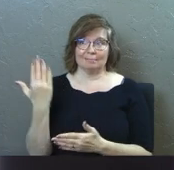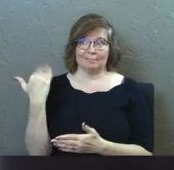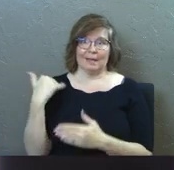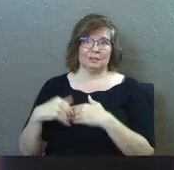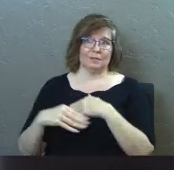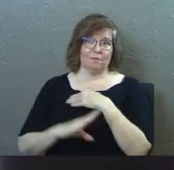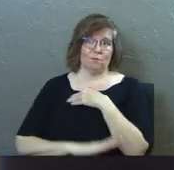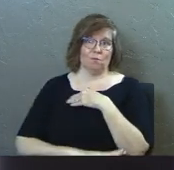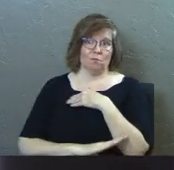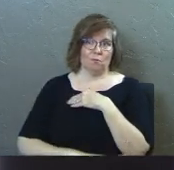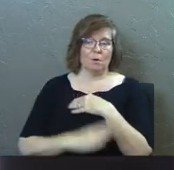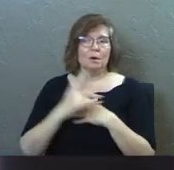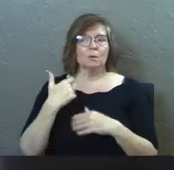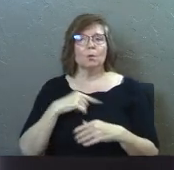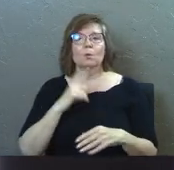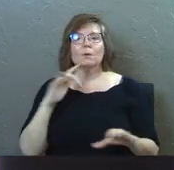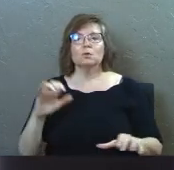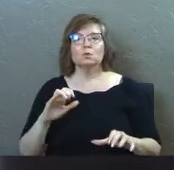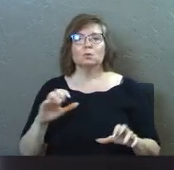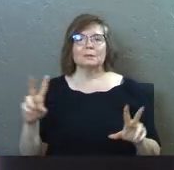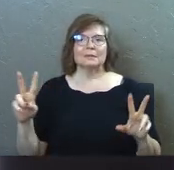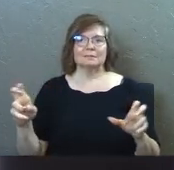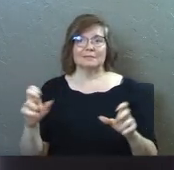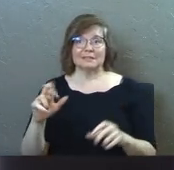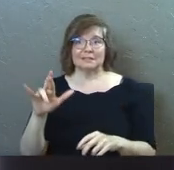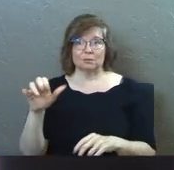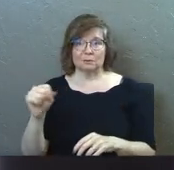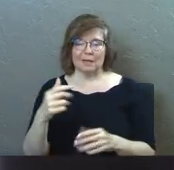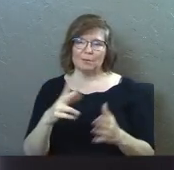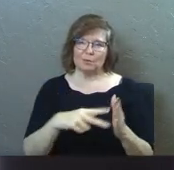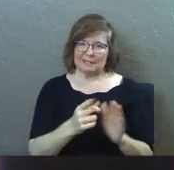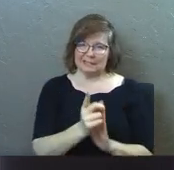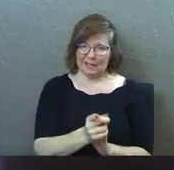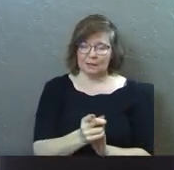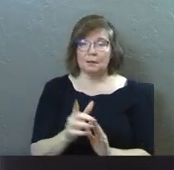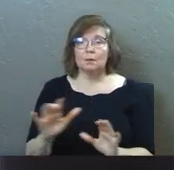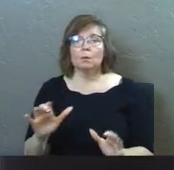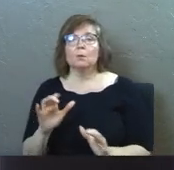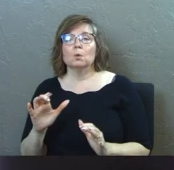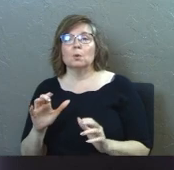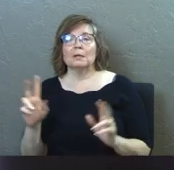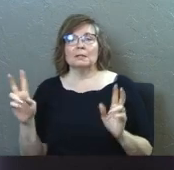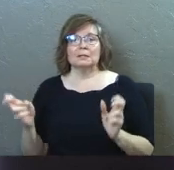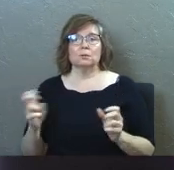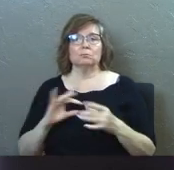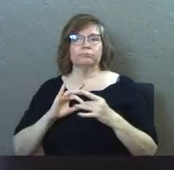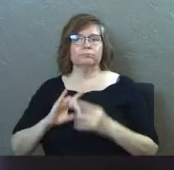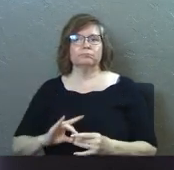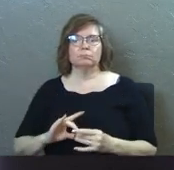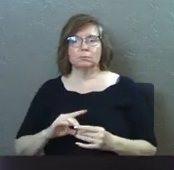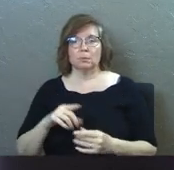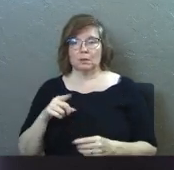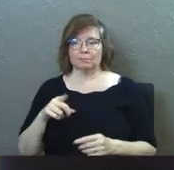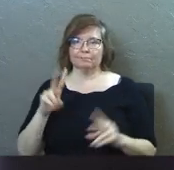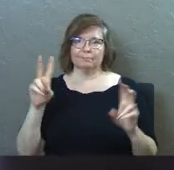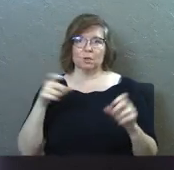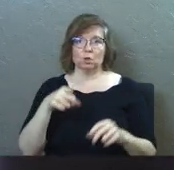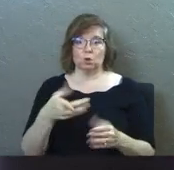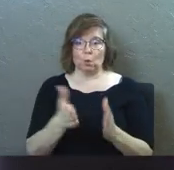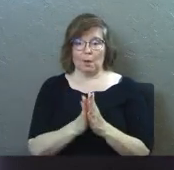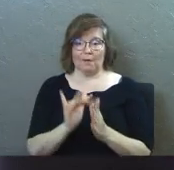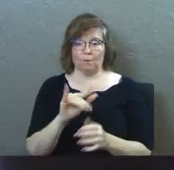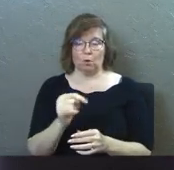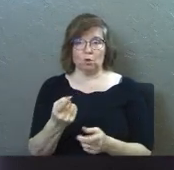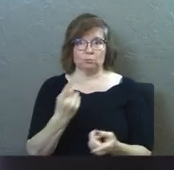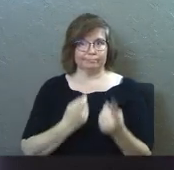fall because we were doing a series. I'm going to read it to you in just a second. We were doing a series on, you asked for it. It was you guys